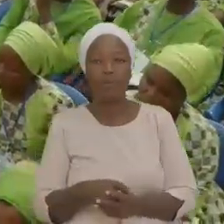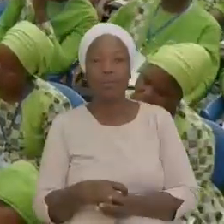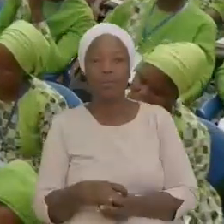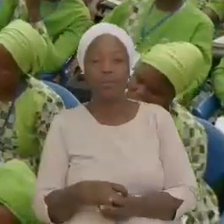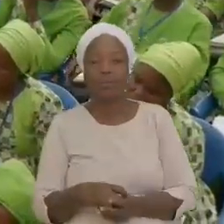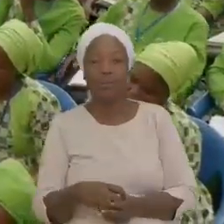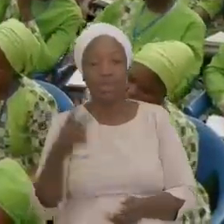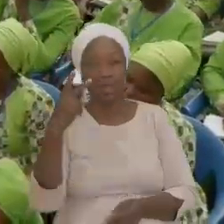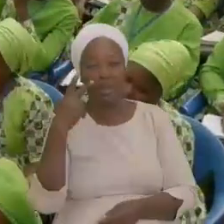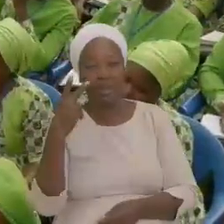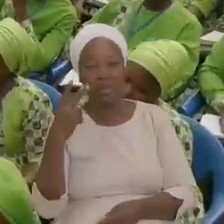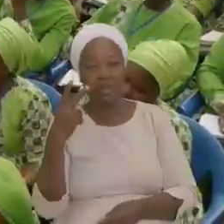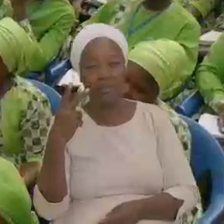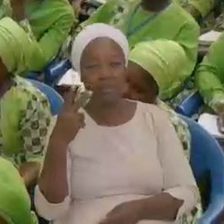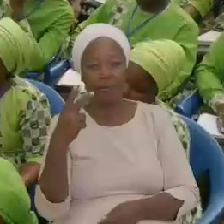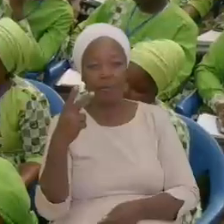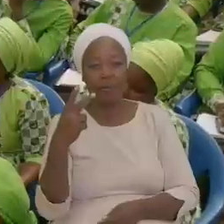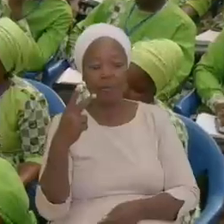Look,